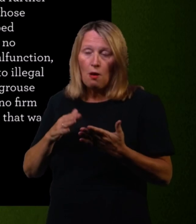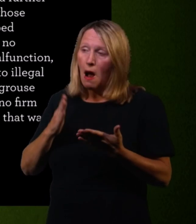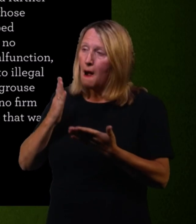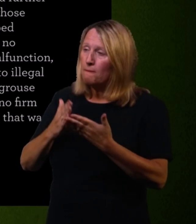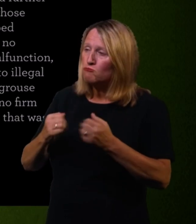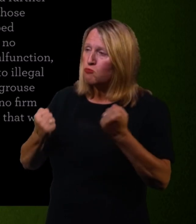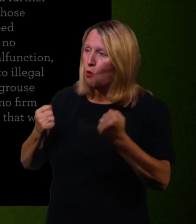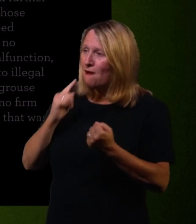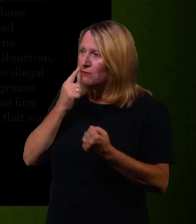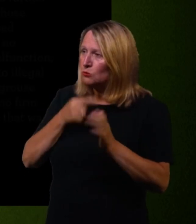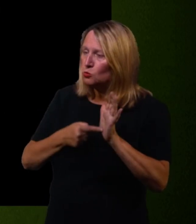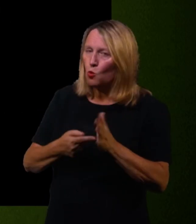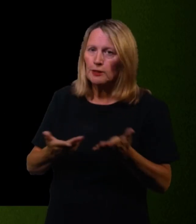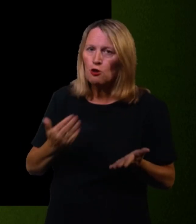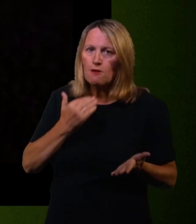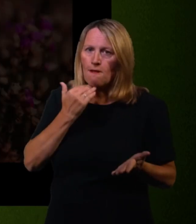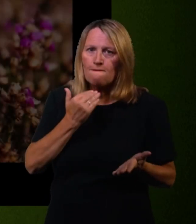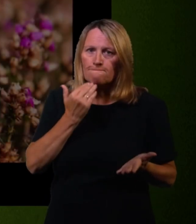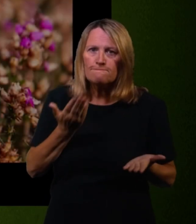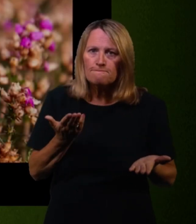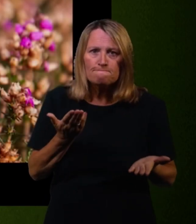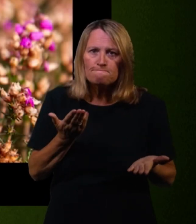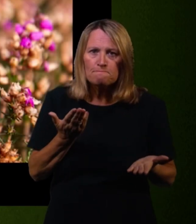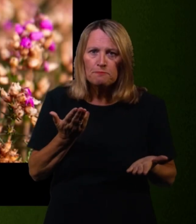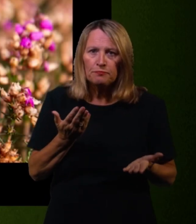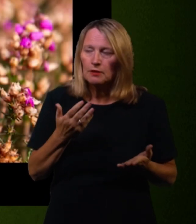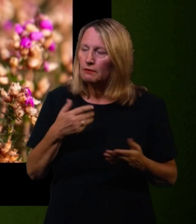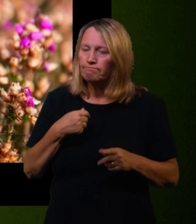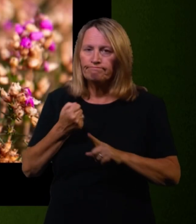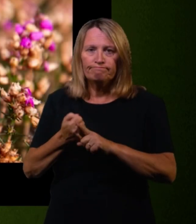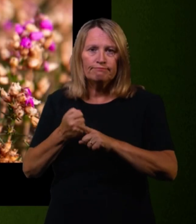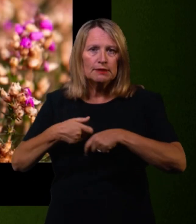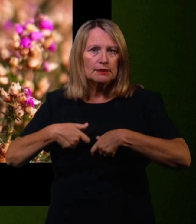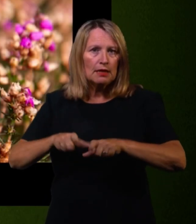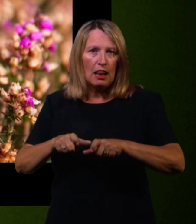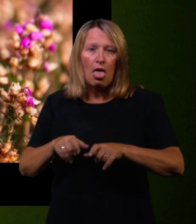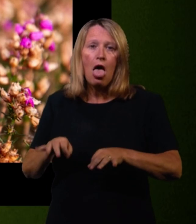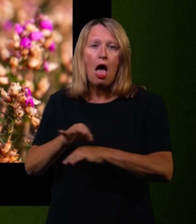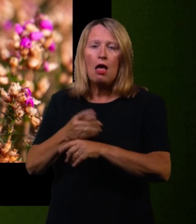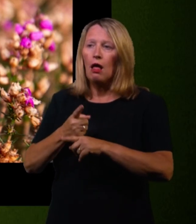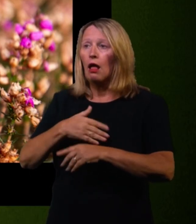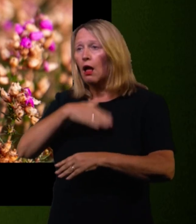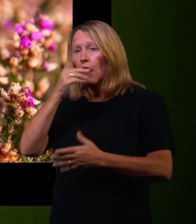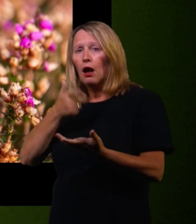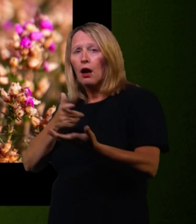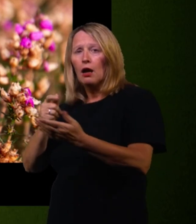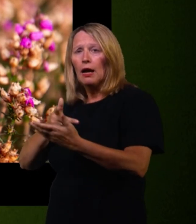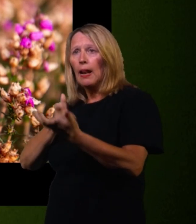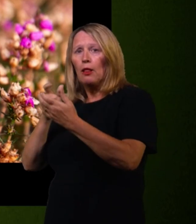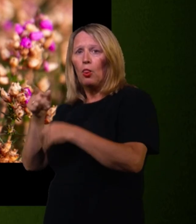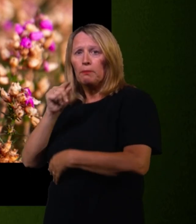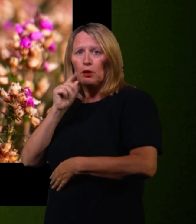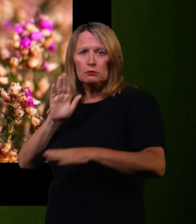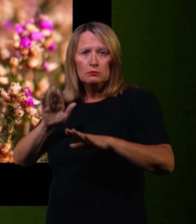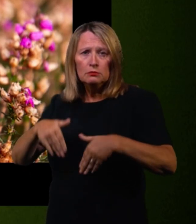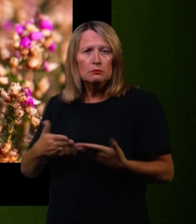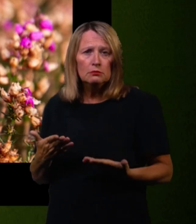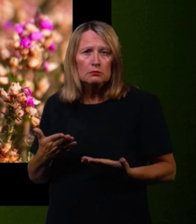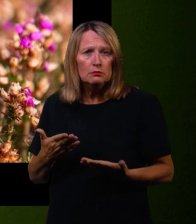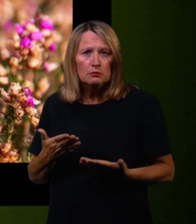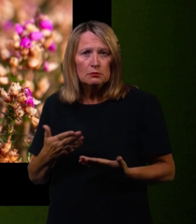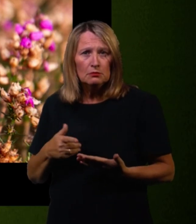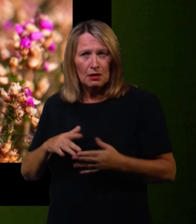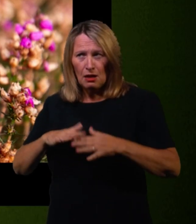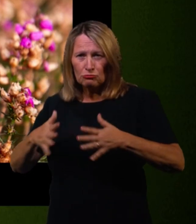case. They went on to say that there is no excuse for the illegal killing of any bird of prey, and the Countryside